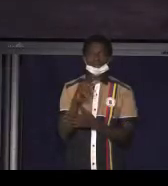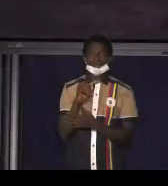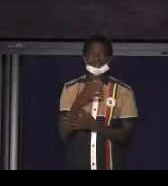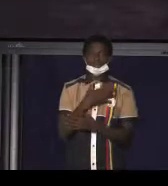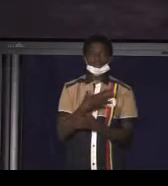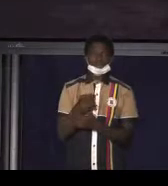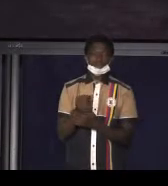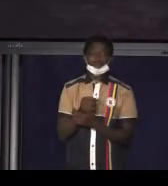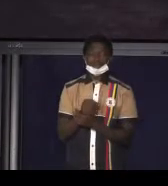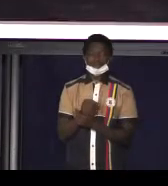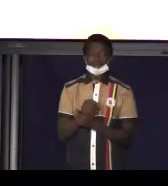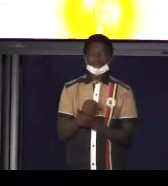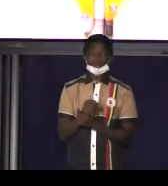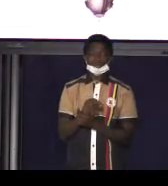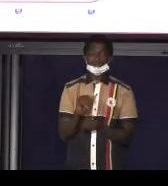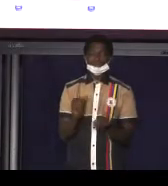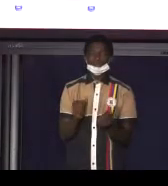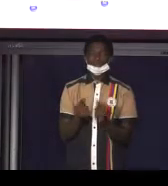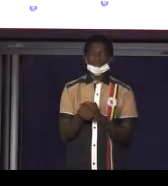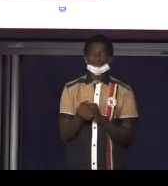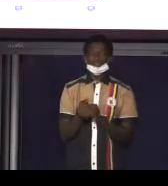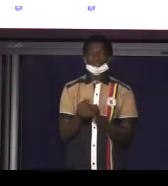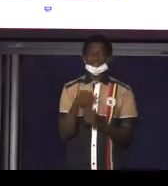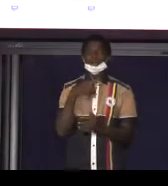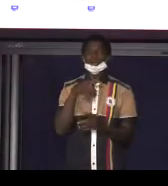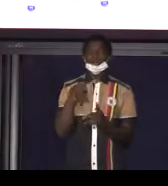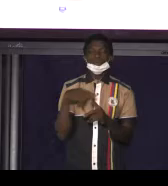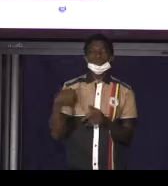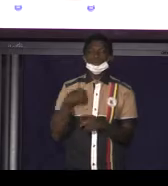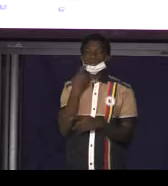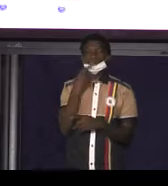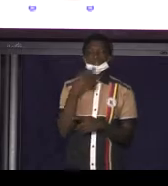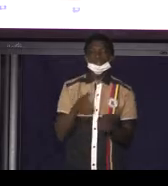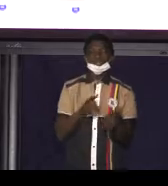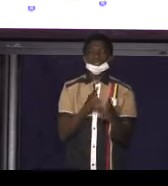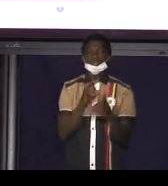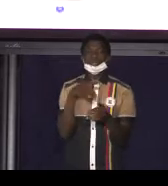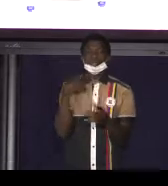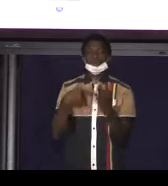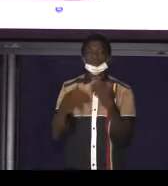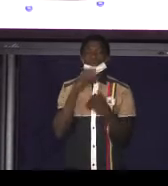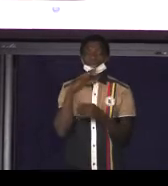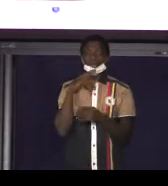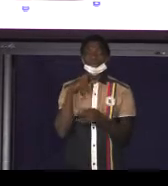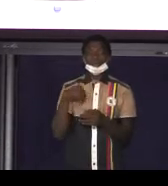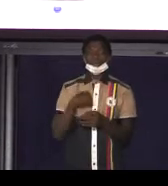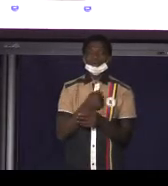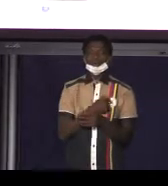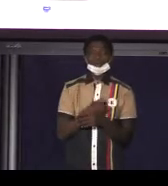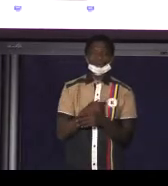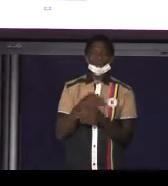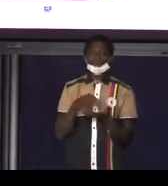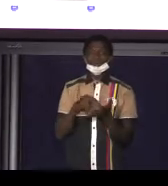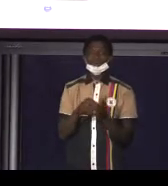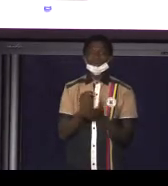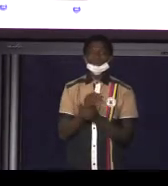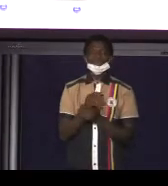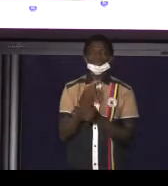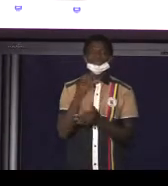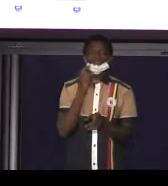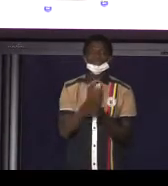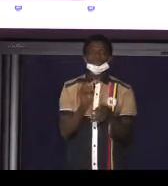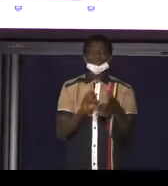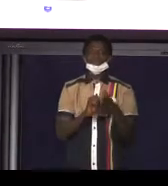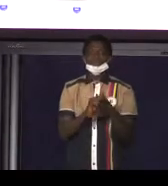current. When we say direct current, what are we referring to? This is just an example of